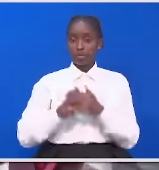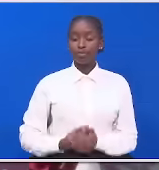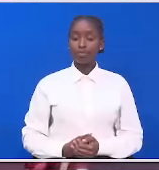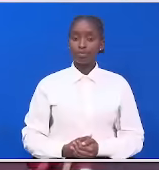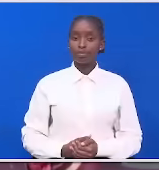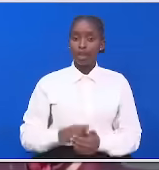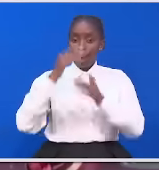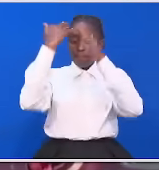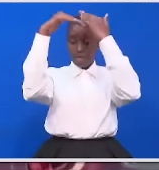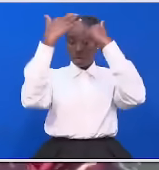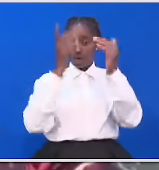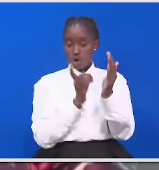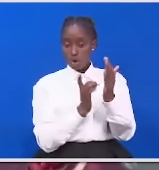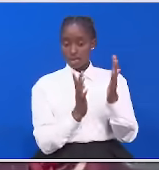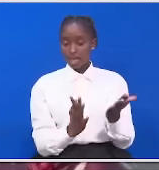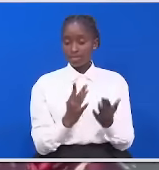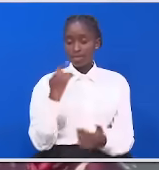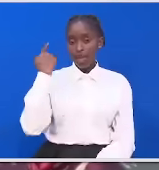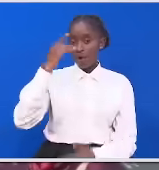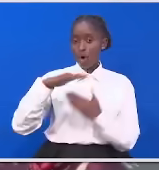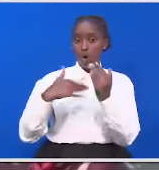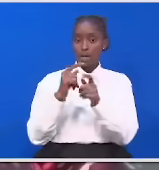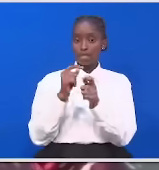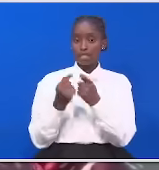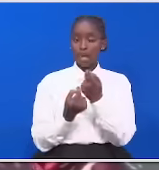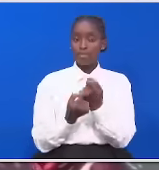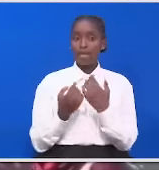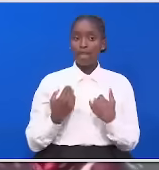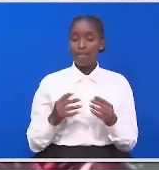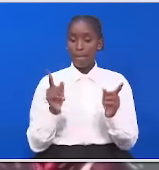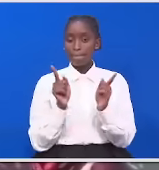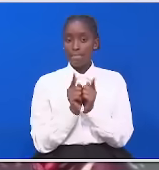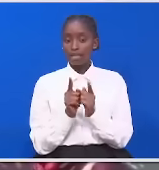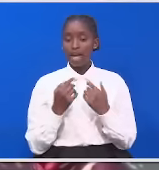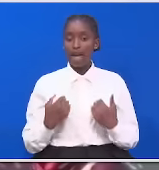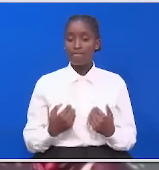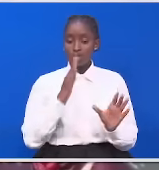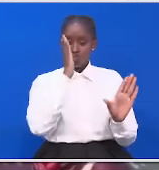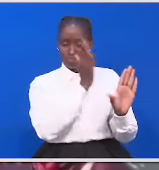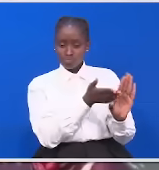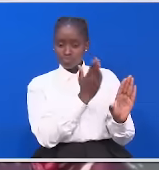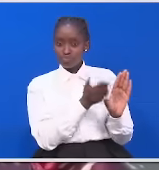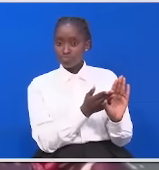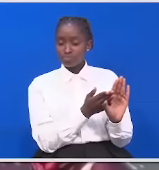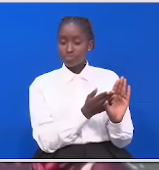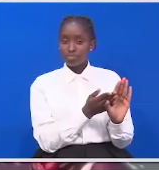professional doctors of all kinds, I've met psychiatrists, psychologists,